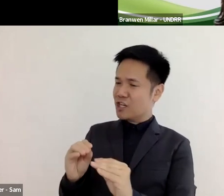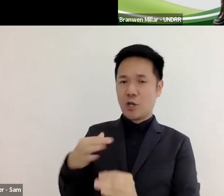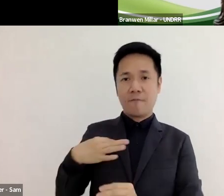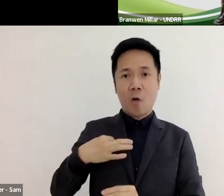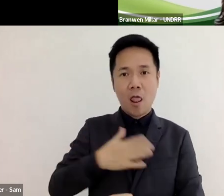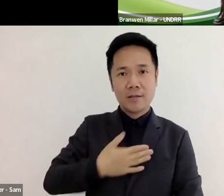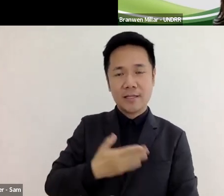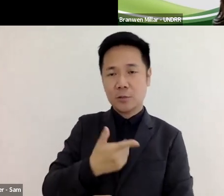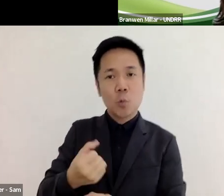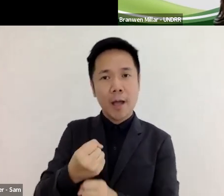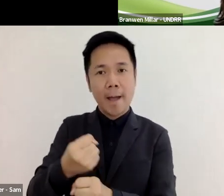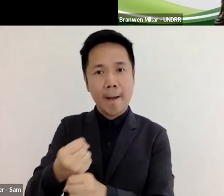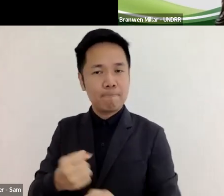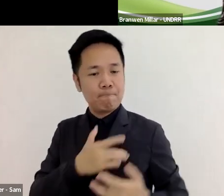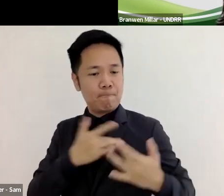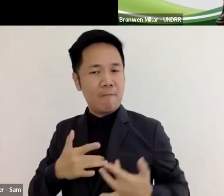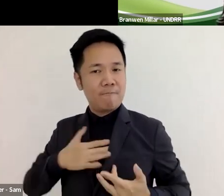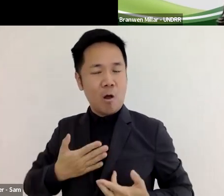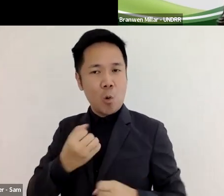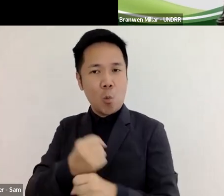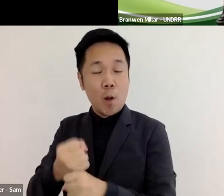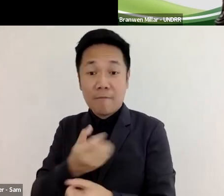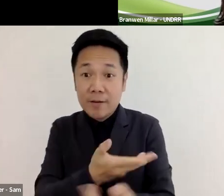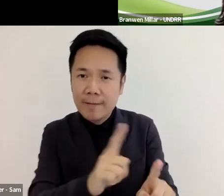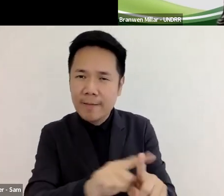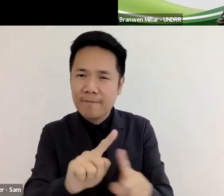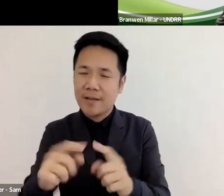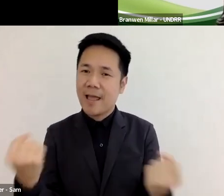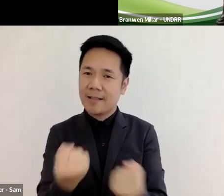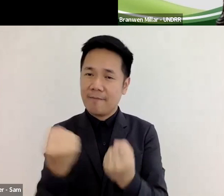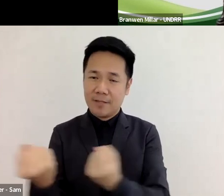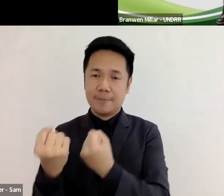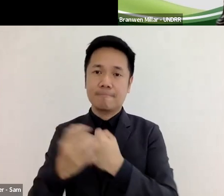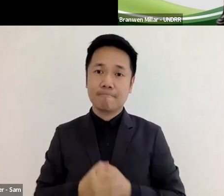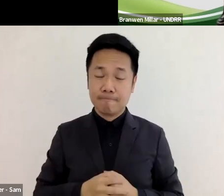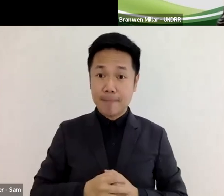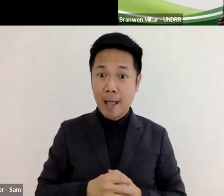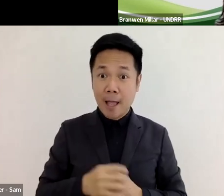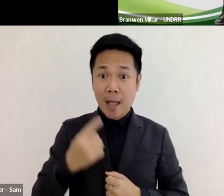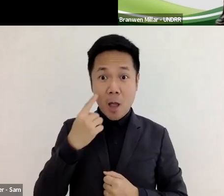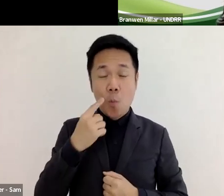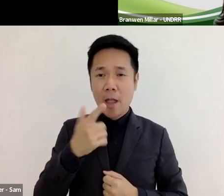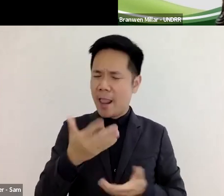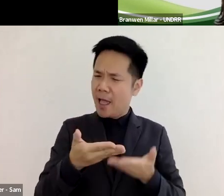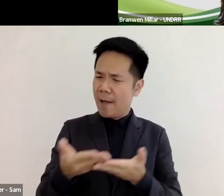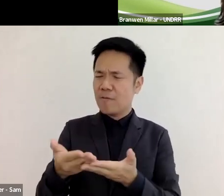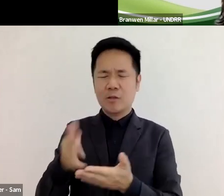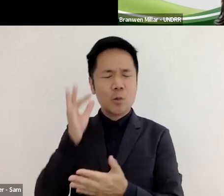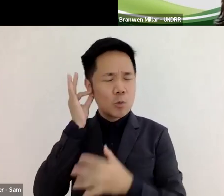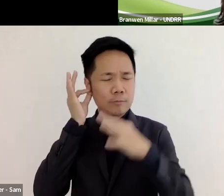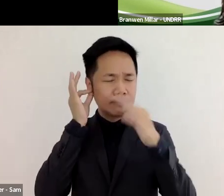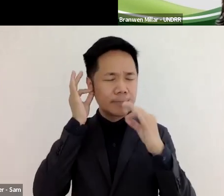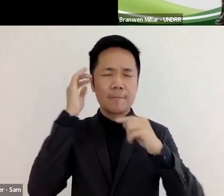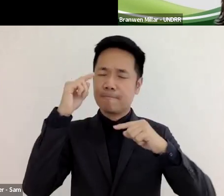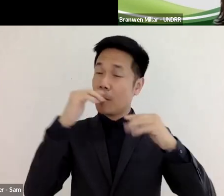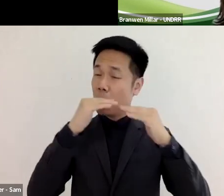protection activities. We support the Women's Resilience to Disasters program to ensure gender equality, diversity